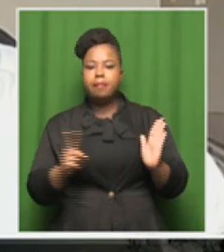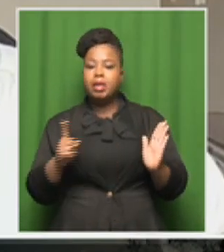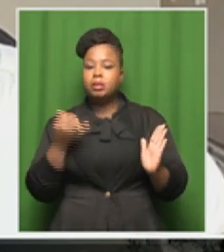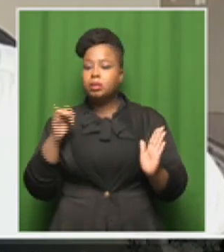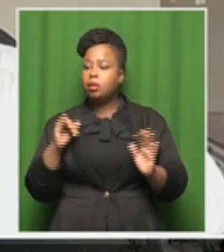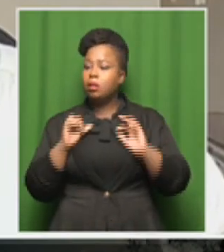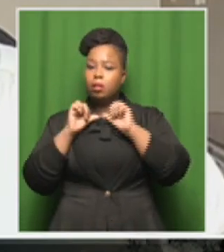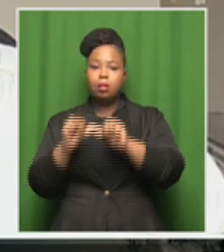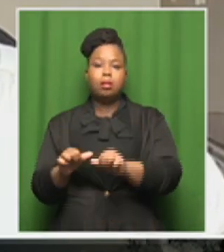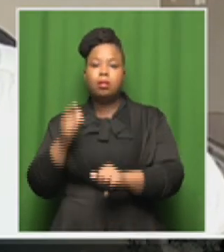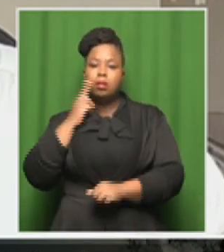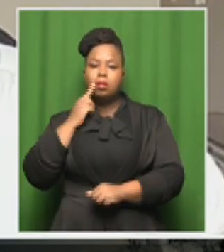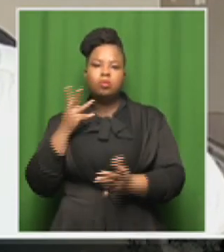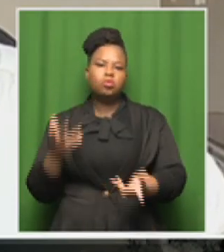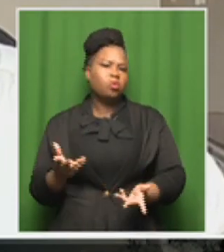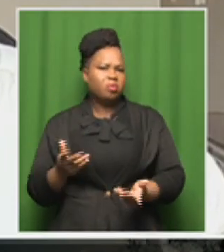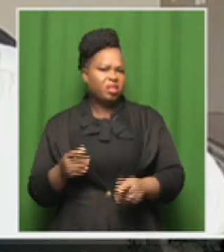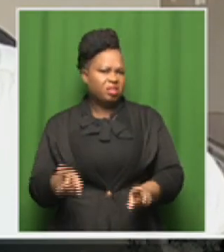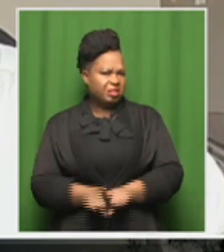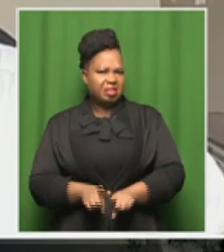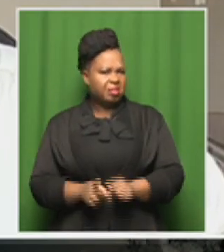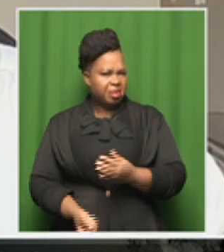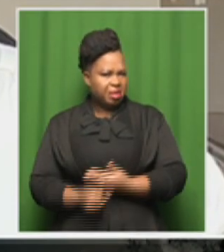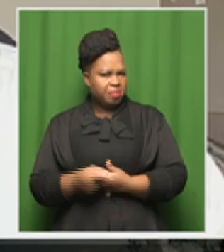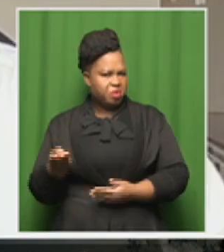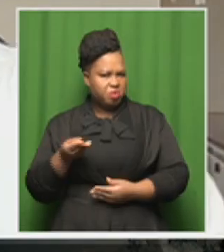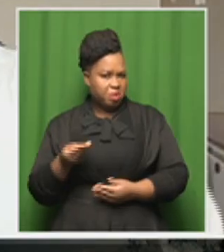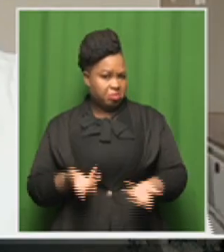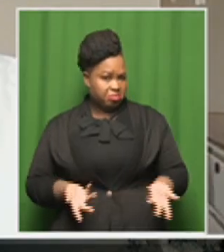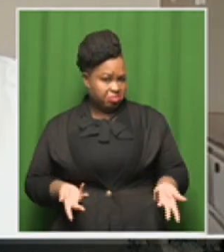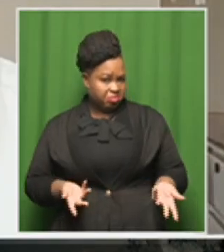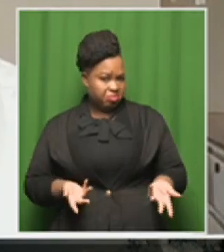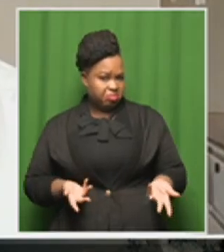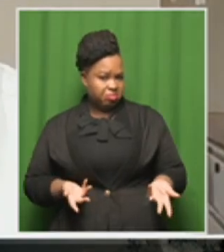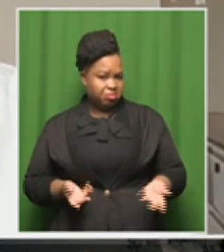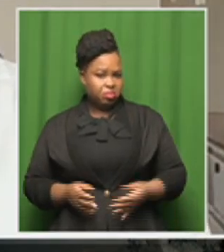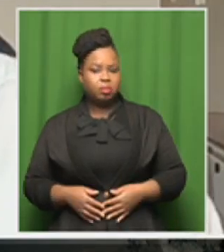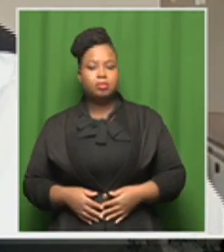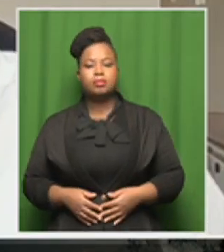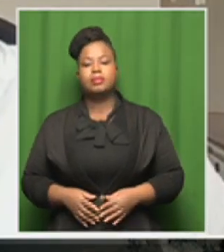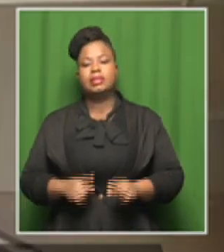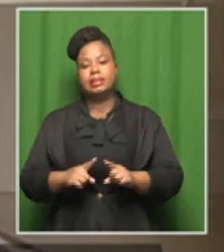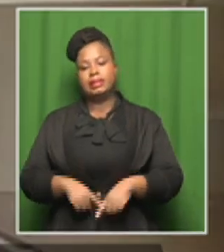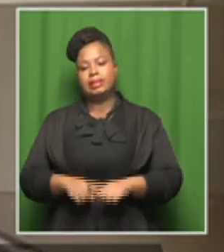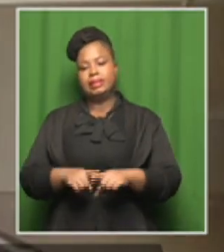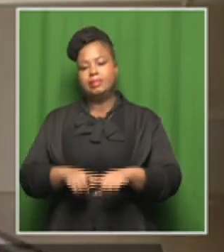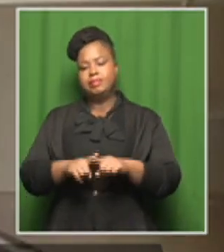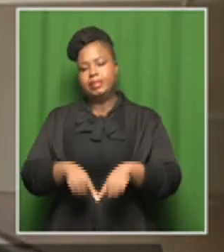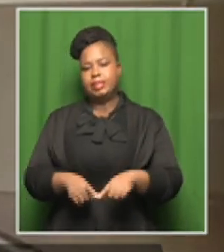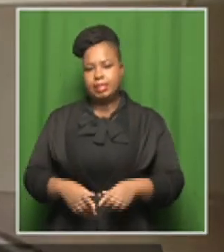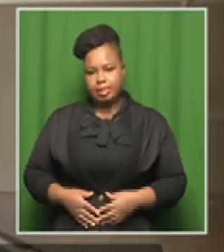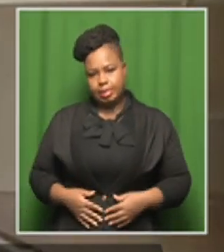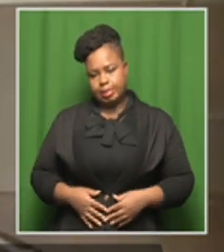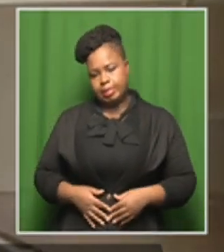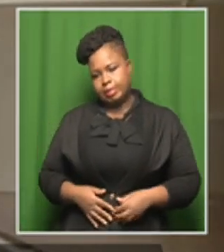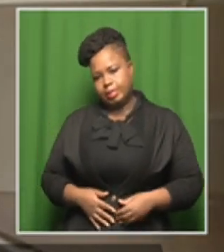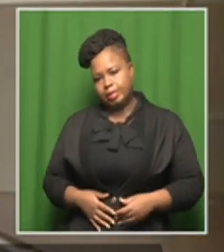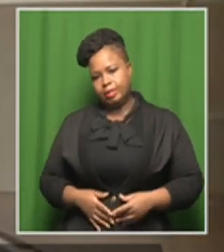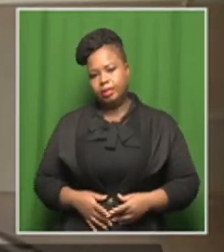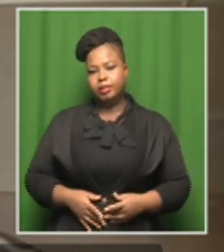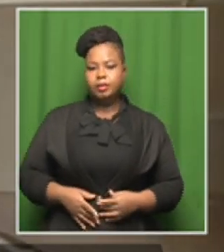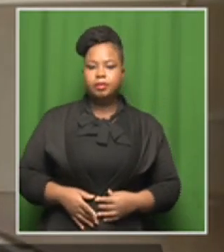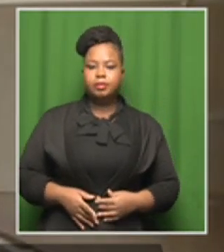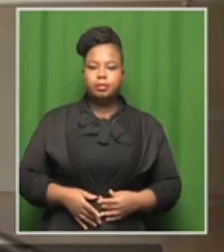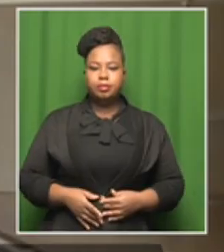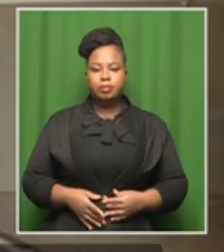this is likely to play out as well. So it would depend. So let's say, so studies that